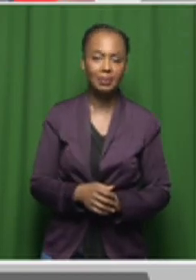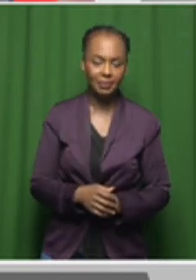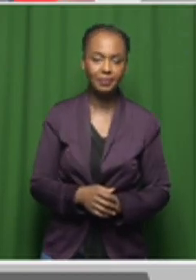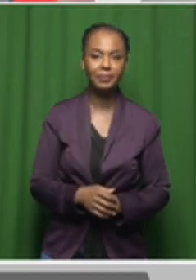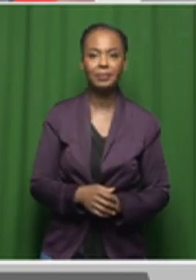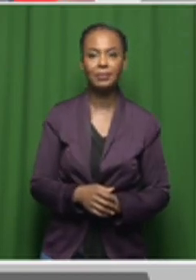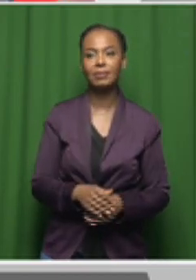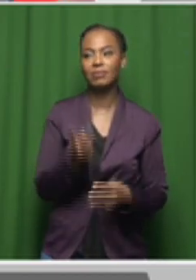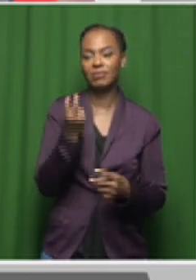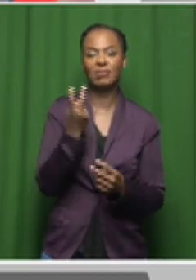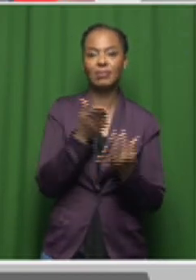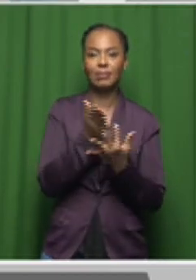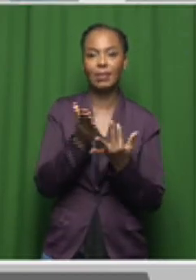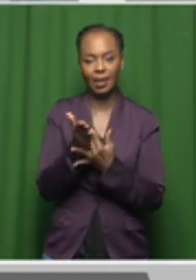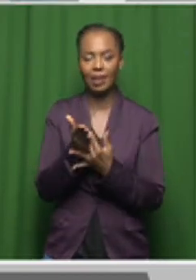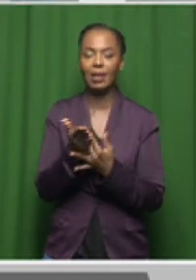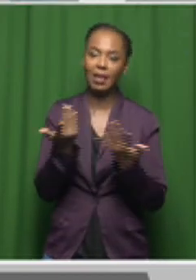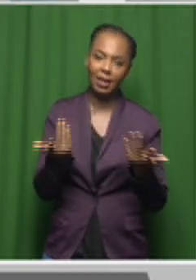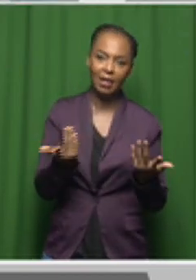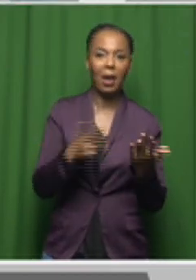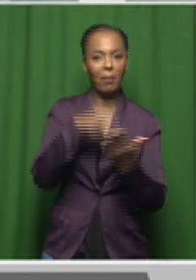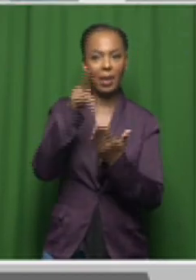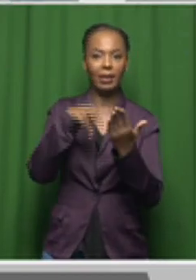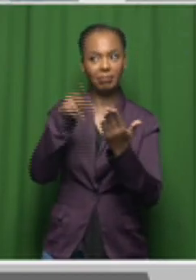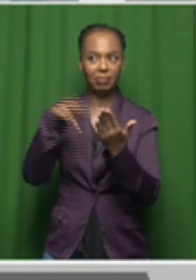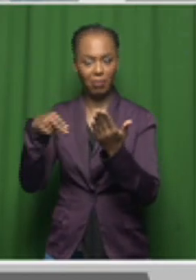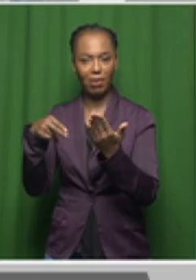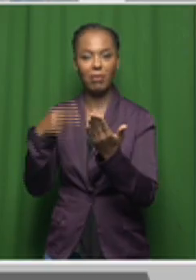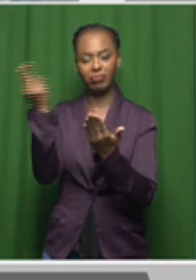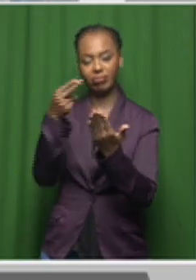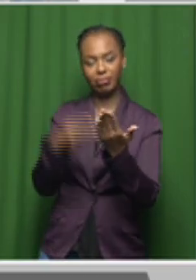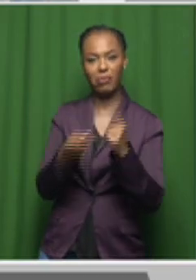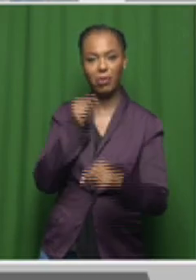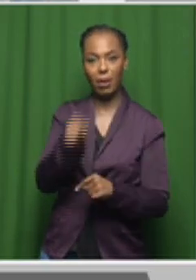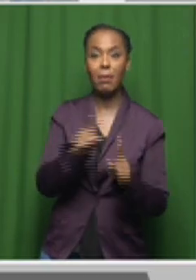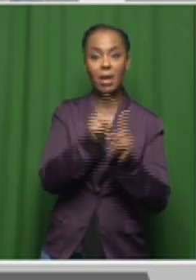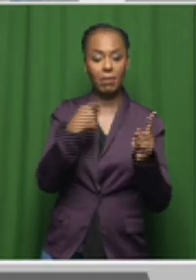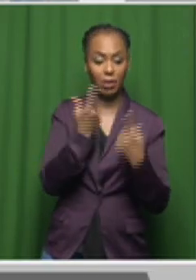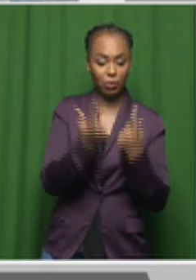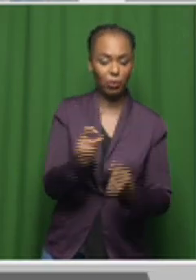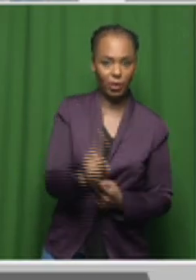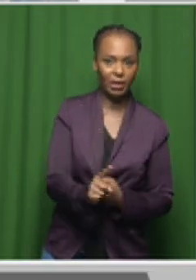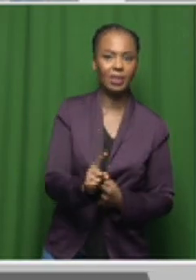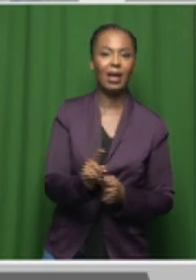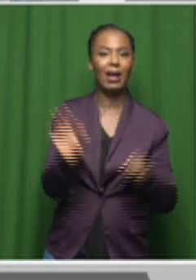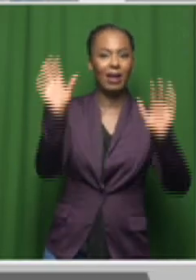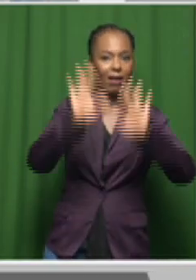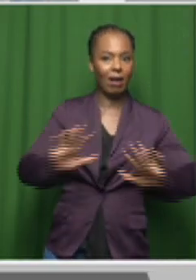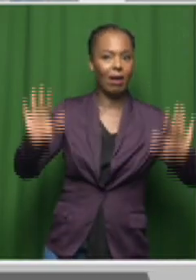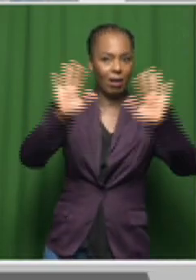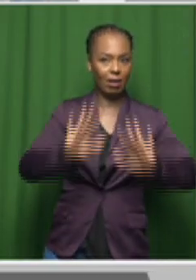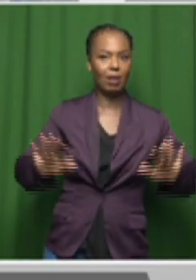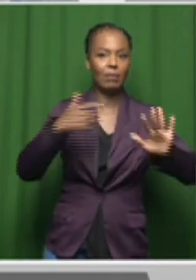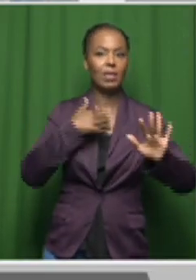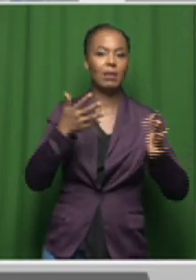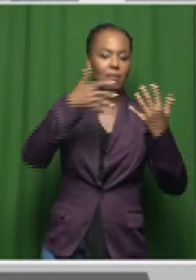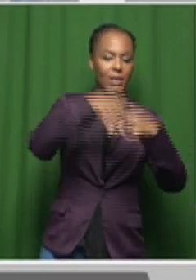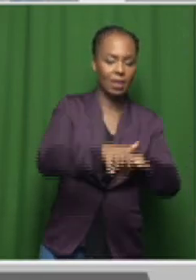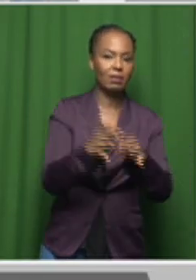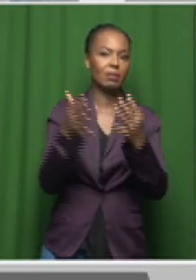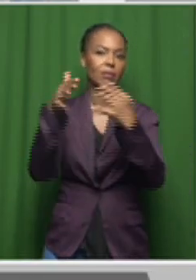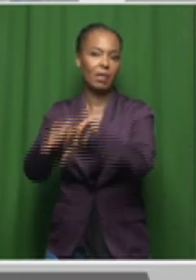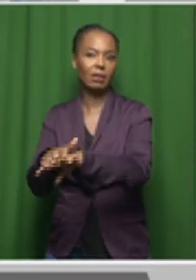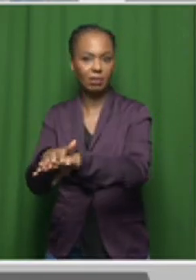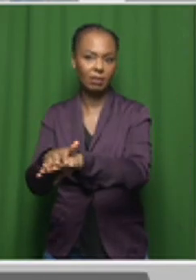uses the paint that comes out of the tube. And what I do a lot of the time is I mix colors, like I said, in the hope of finding a color that I've